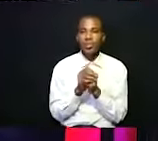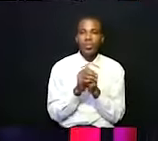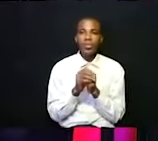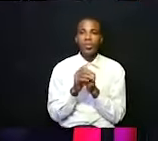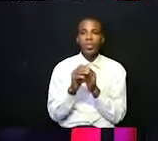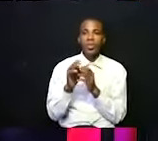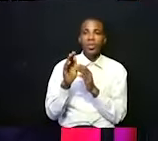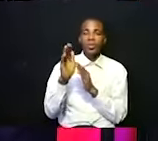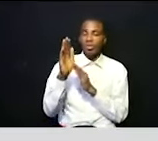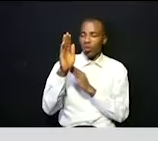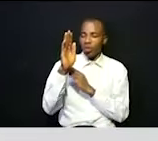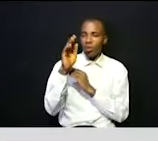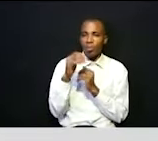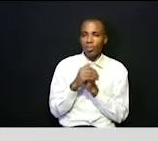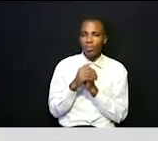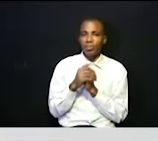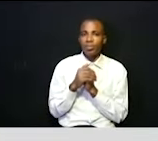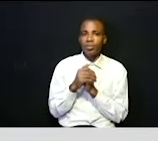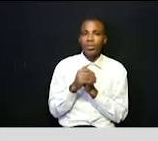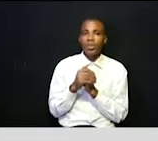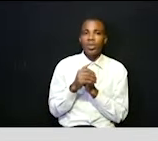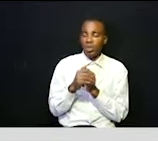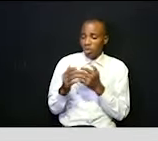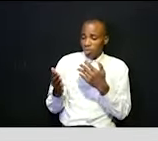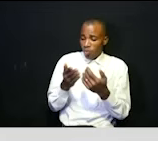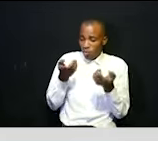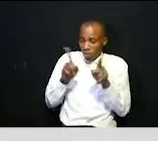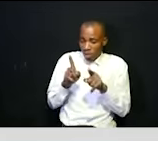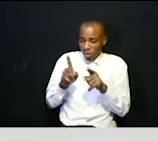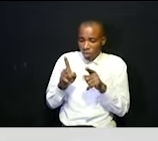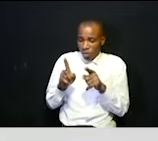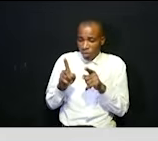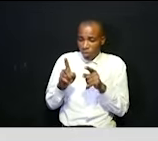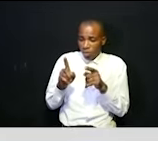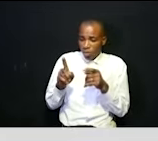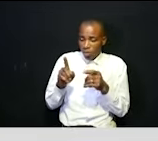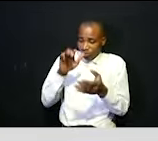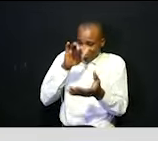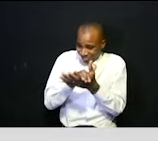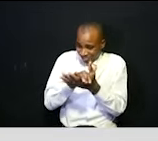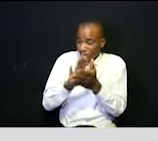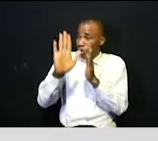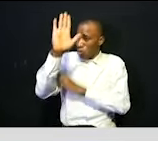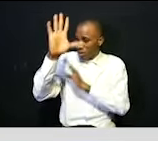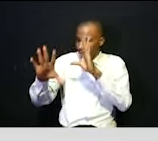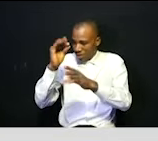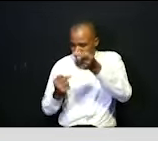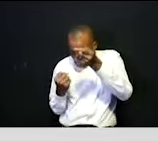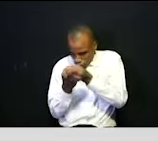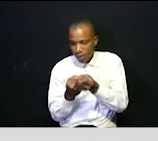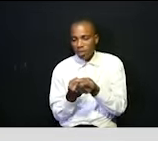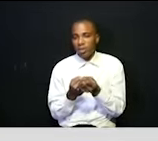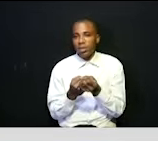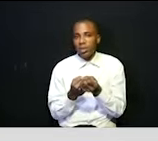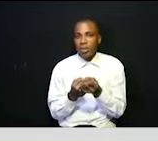the spiritual dimension to the marital life. Now unyankuponi huma a tie awari abrabone. So say God is the